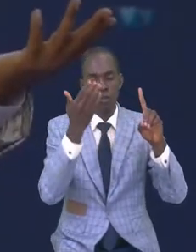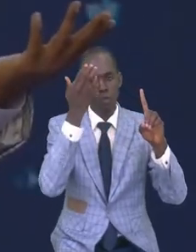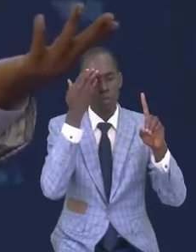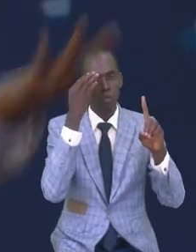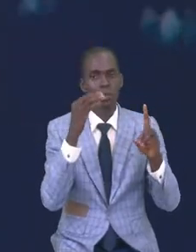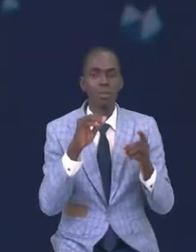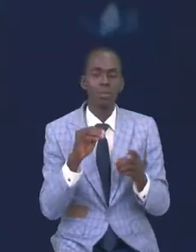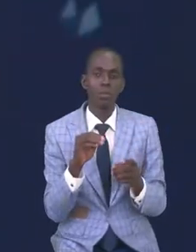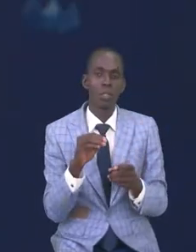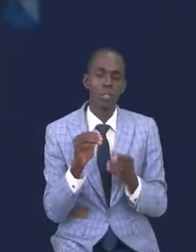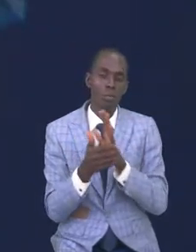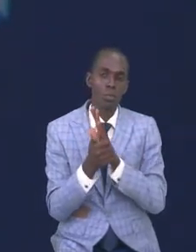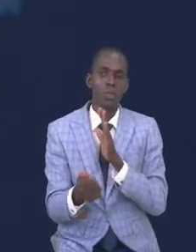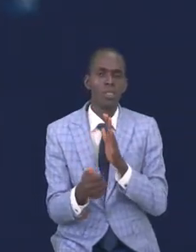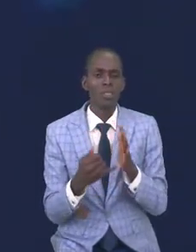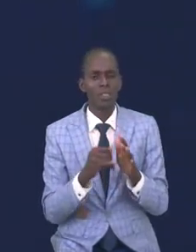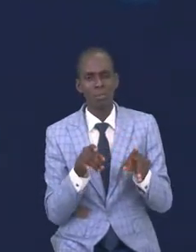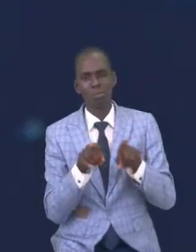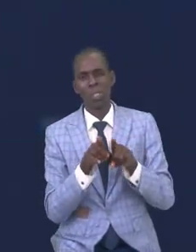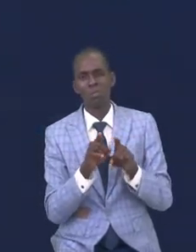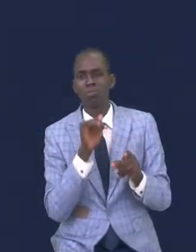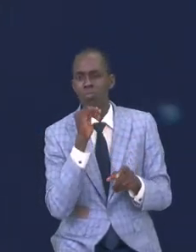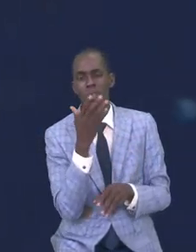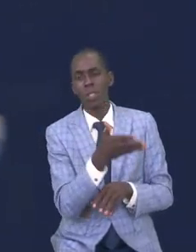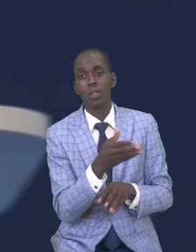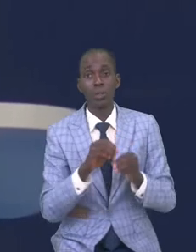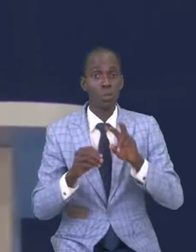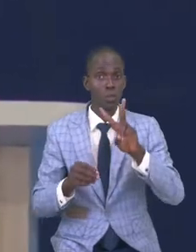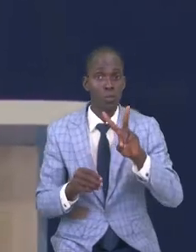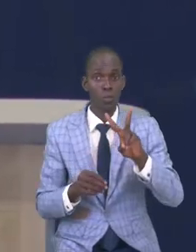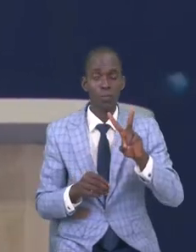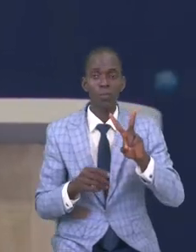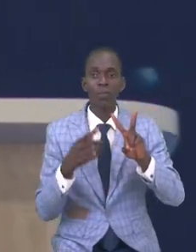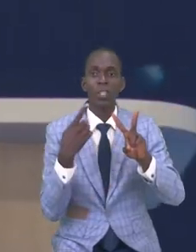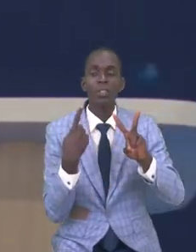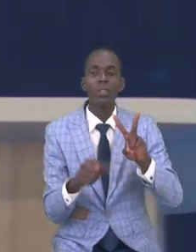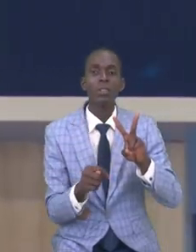unidentified. It's like it's not there. Number two, there is also